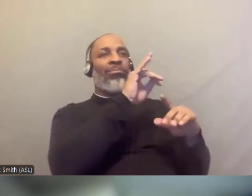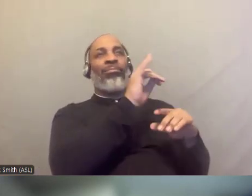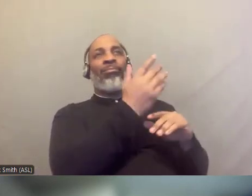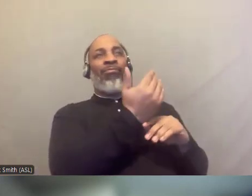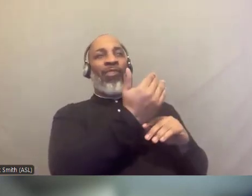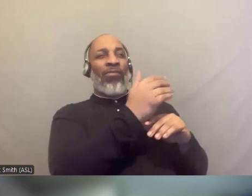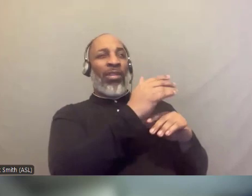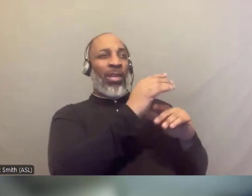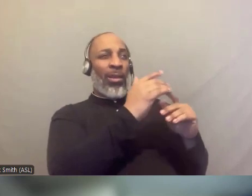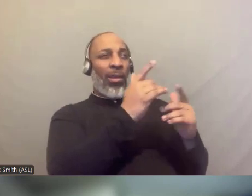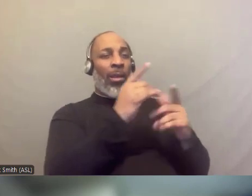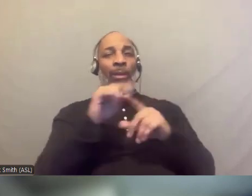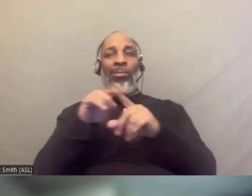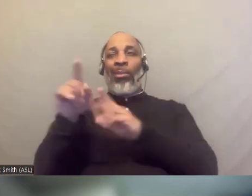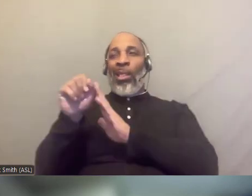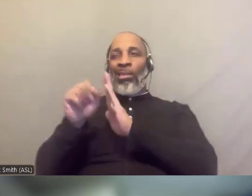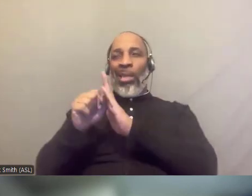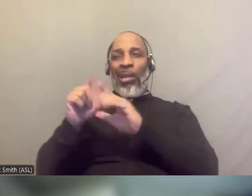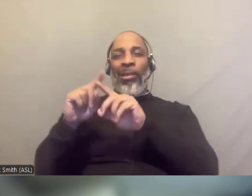larger than state law.